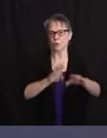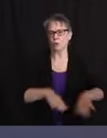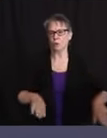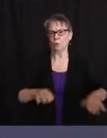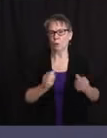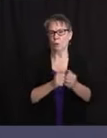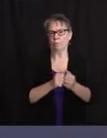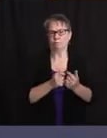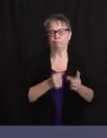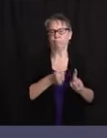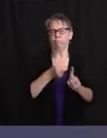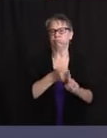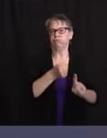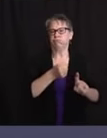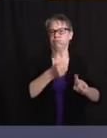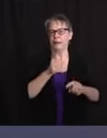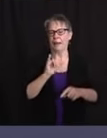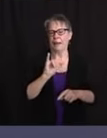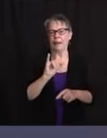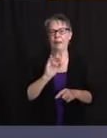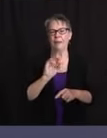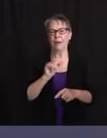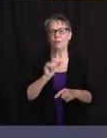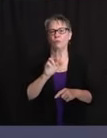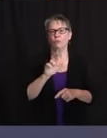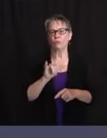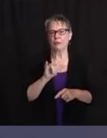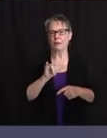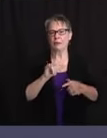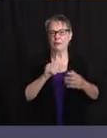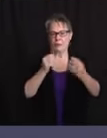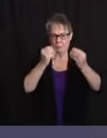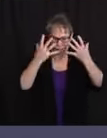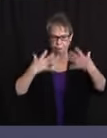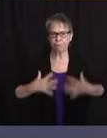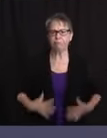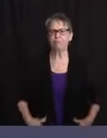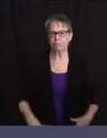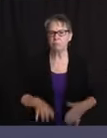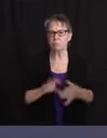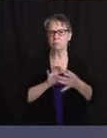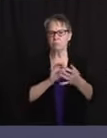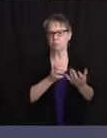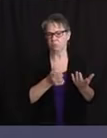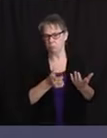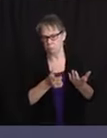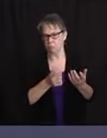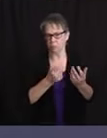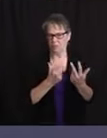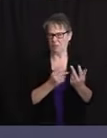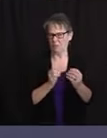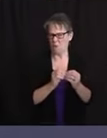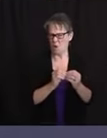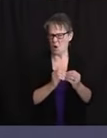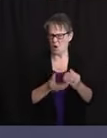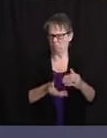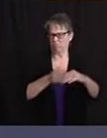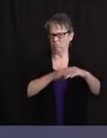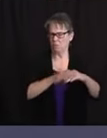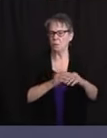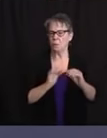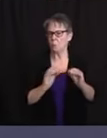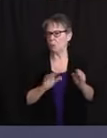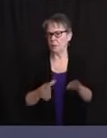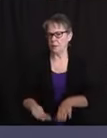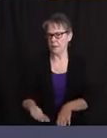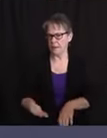range from 1 to 18. 18 out of 26 have tested positive for